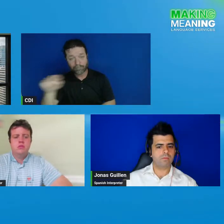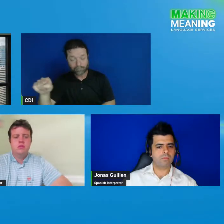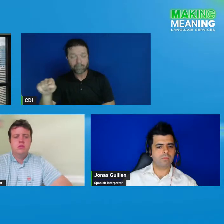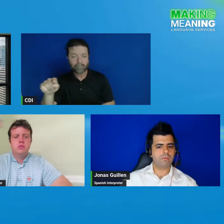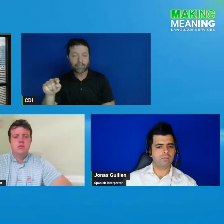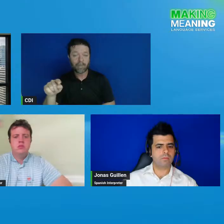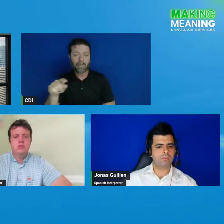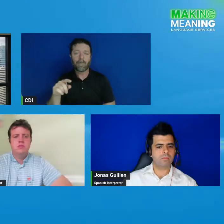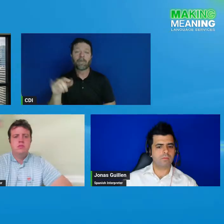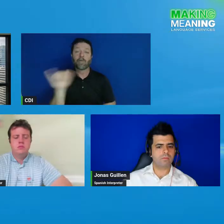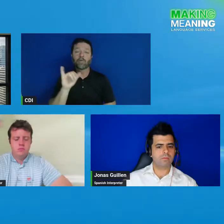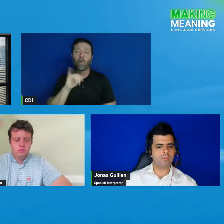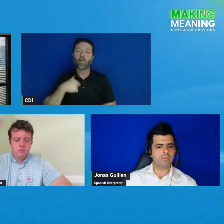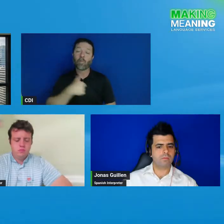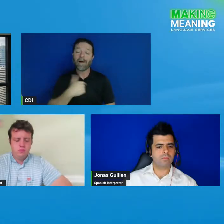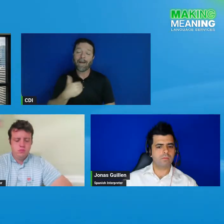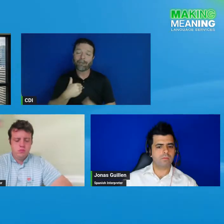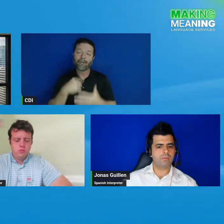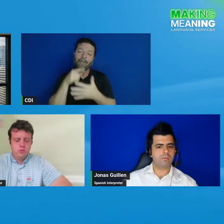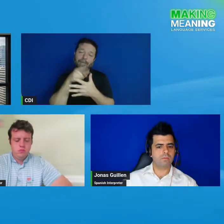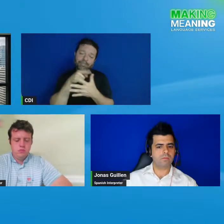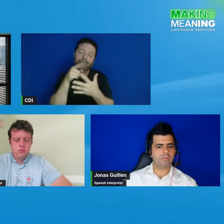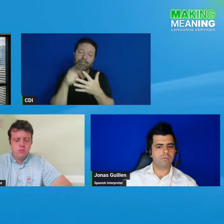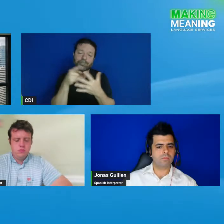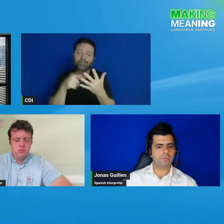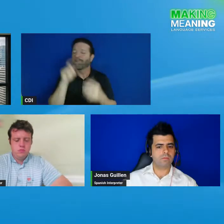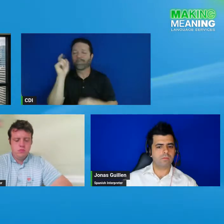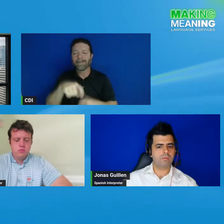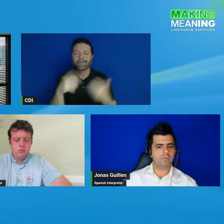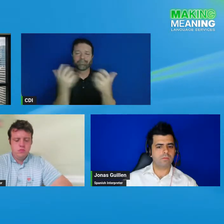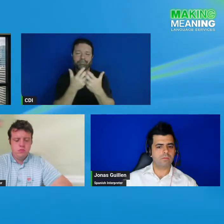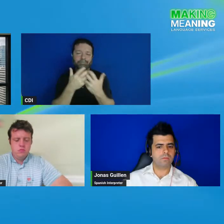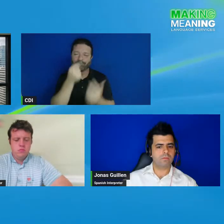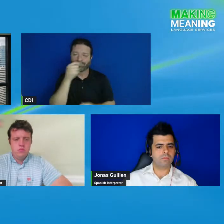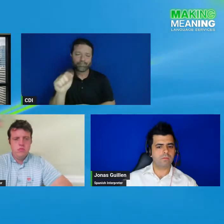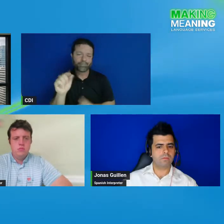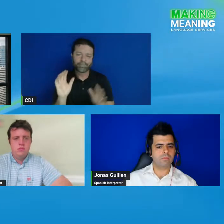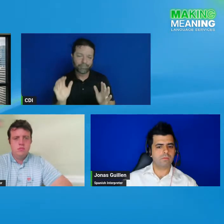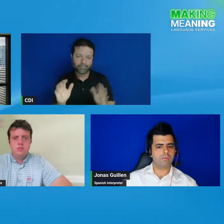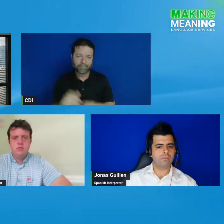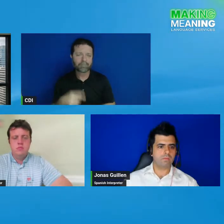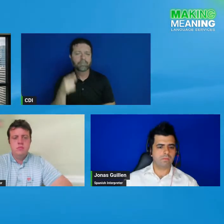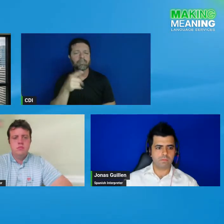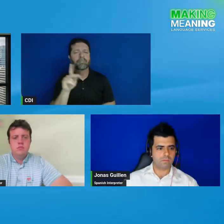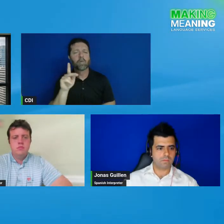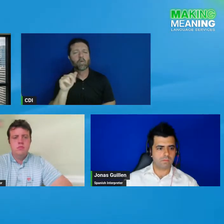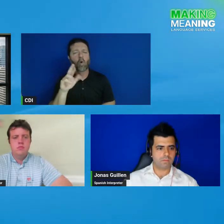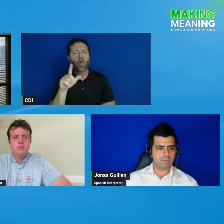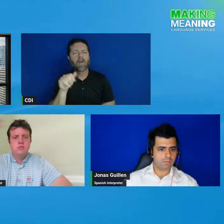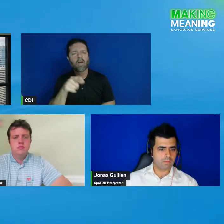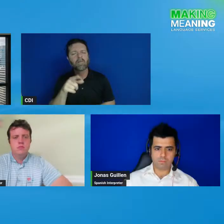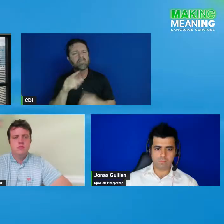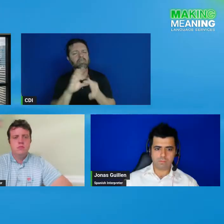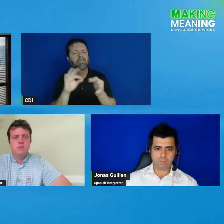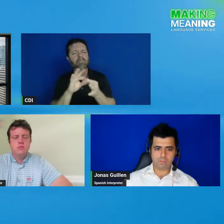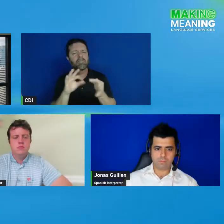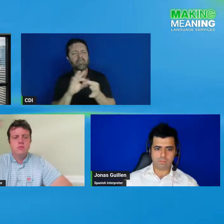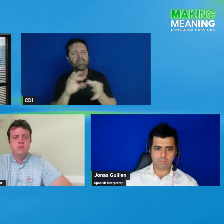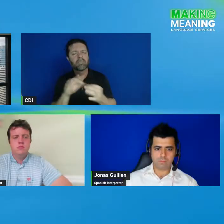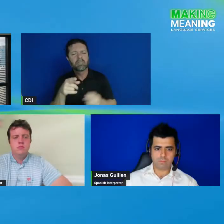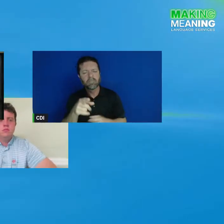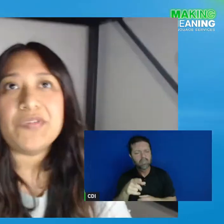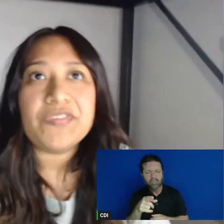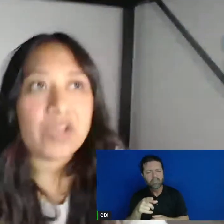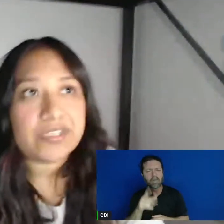guidelines. Carla, tell us about some of the locks that are a hard no that you've seen. Yeah,